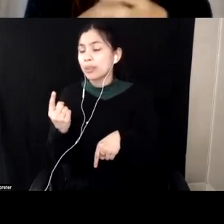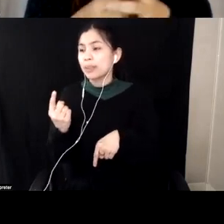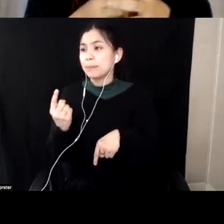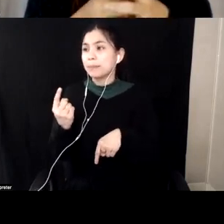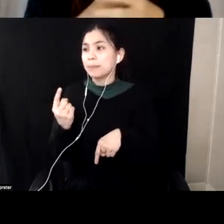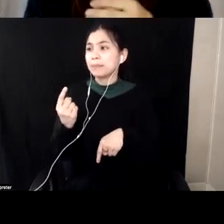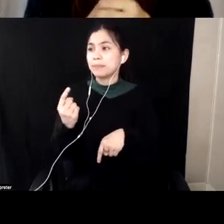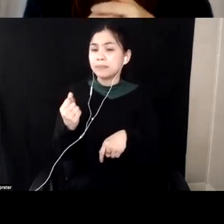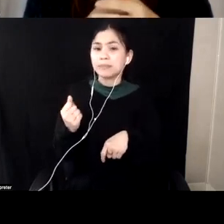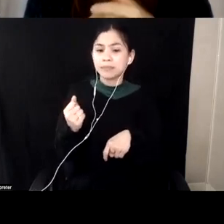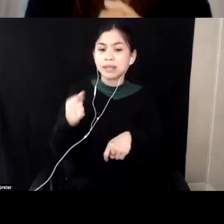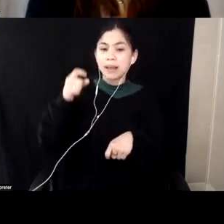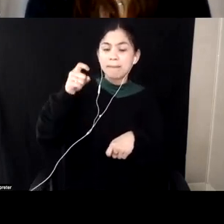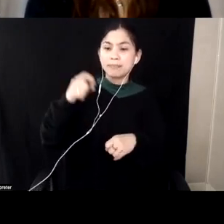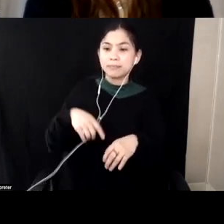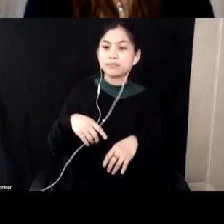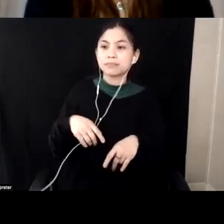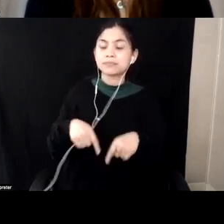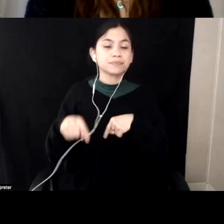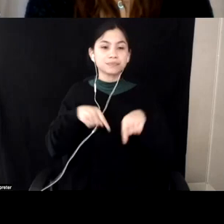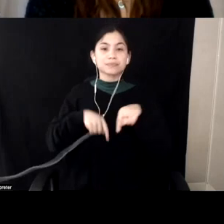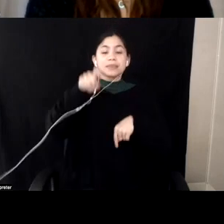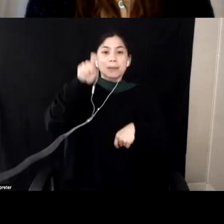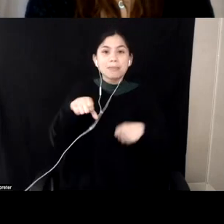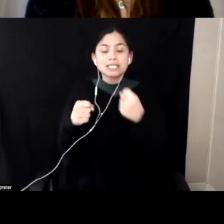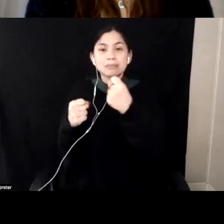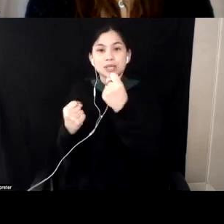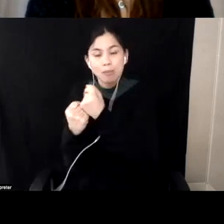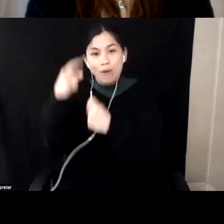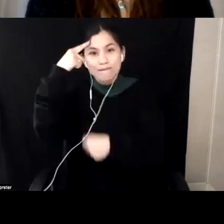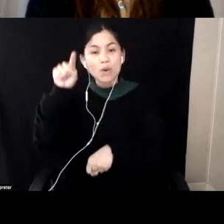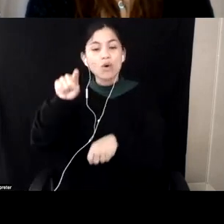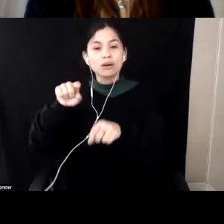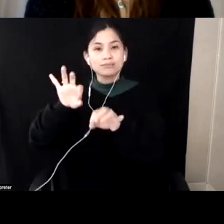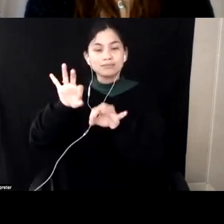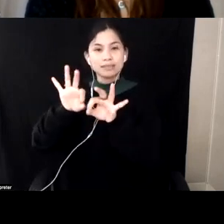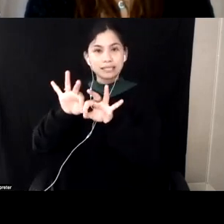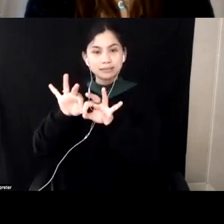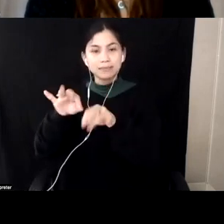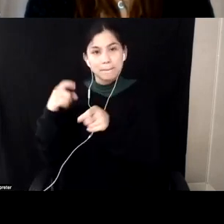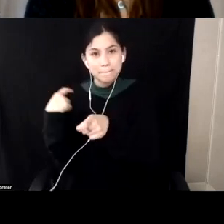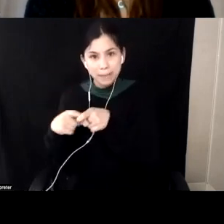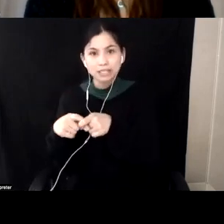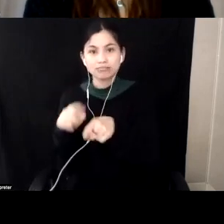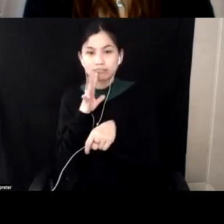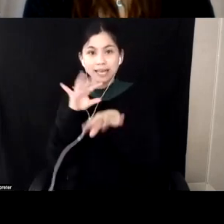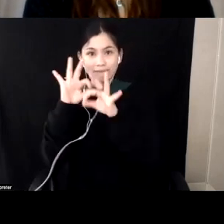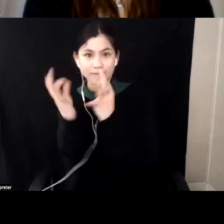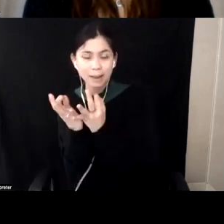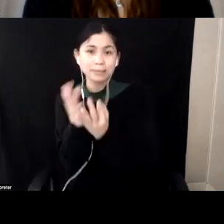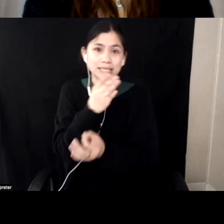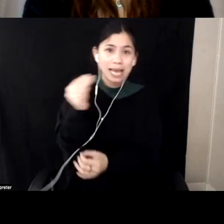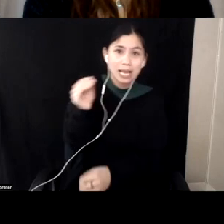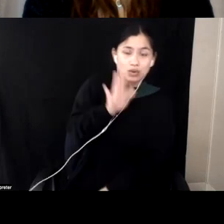for your Spanish speaking families and deaf children or youth